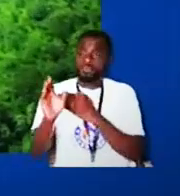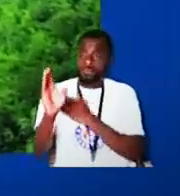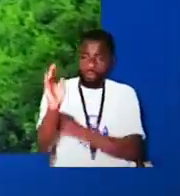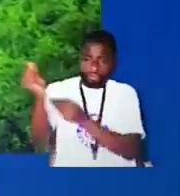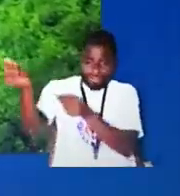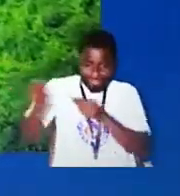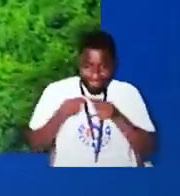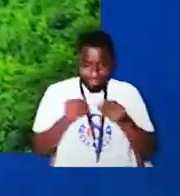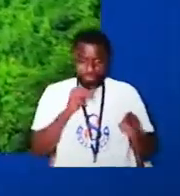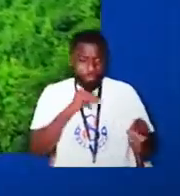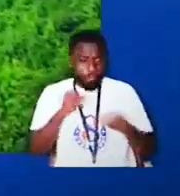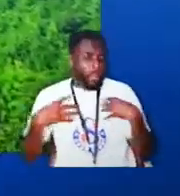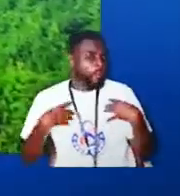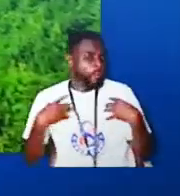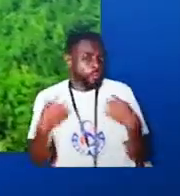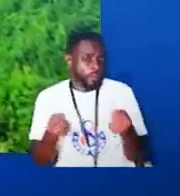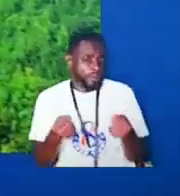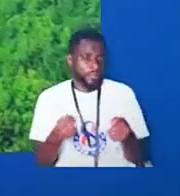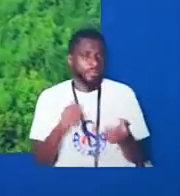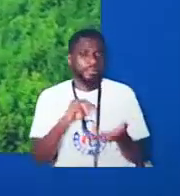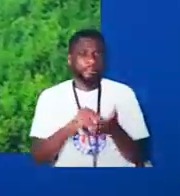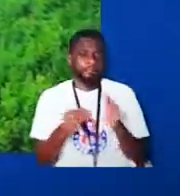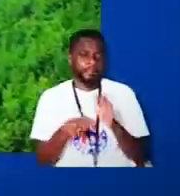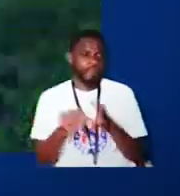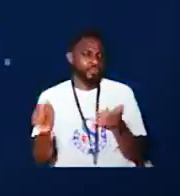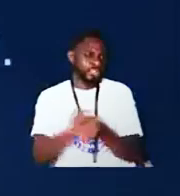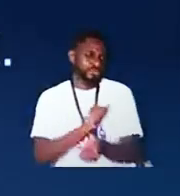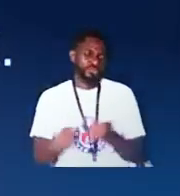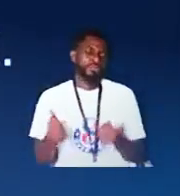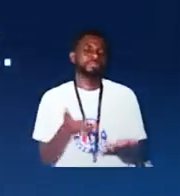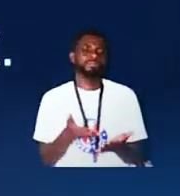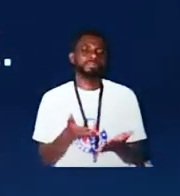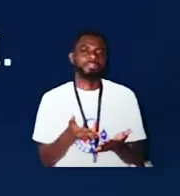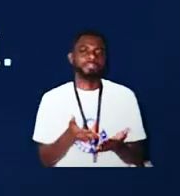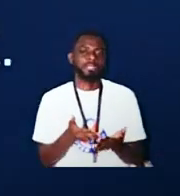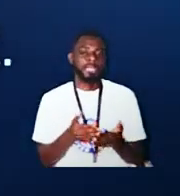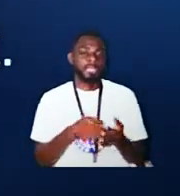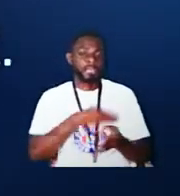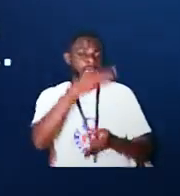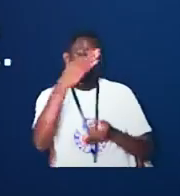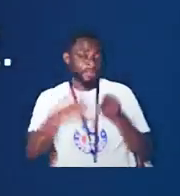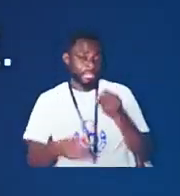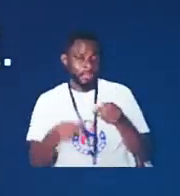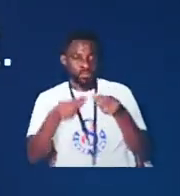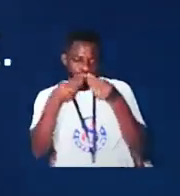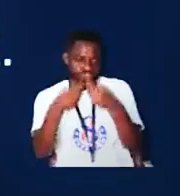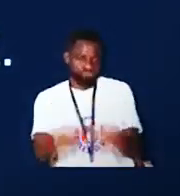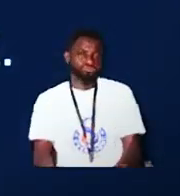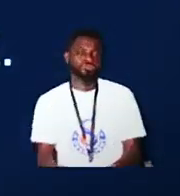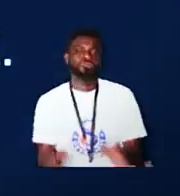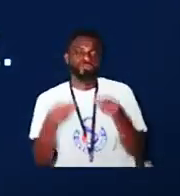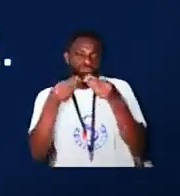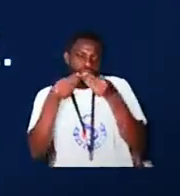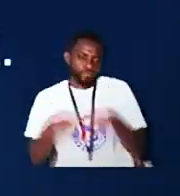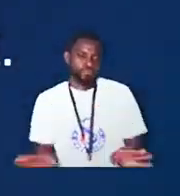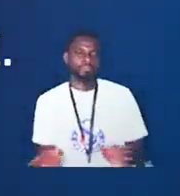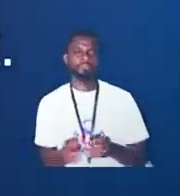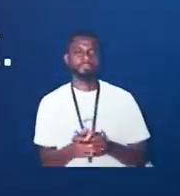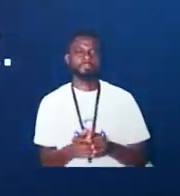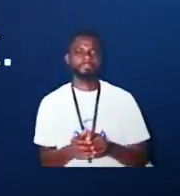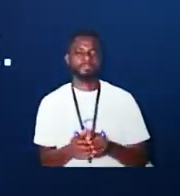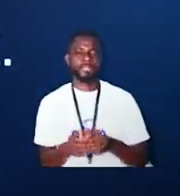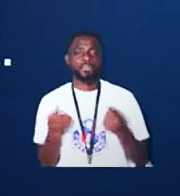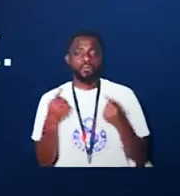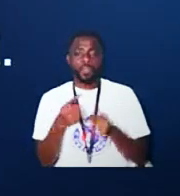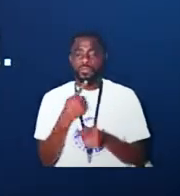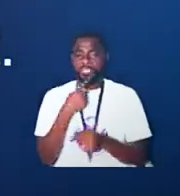us, we corrupt it and eventually we lose it. So when we